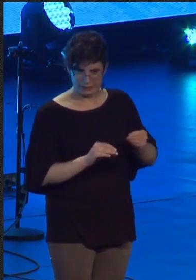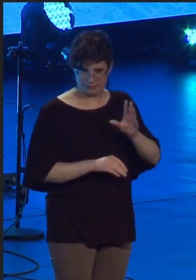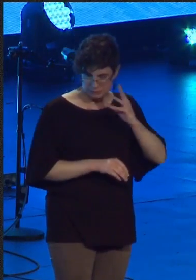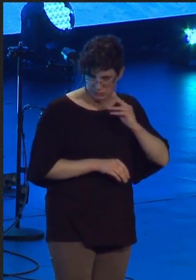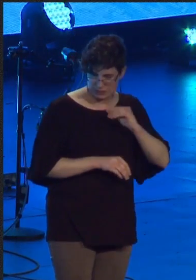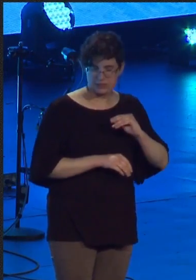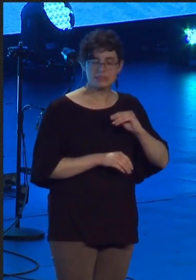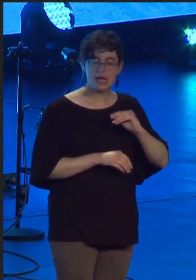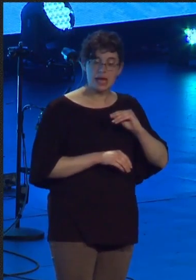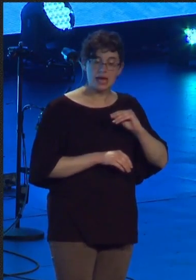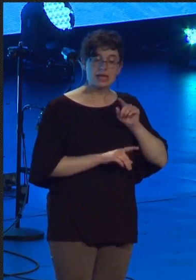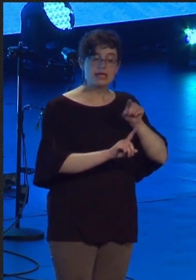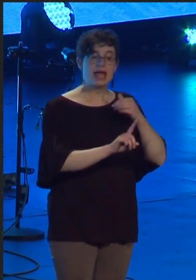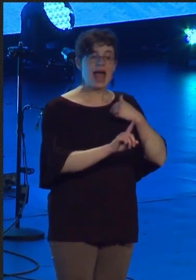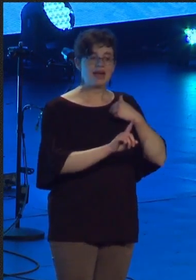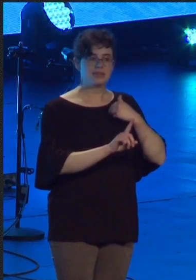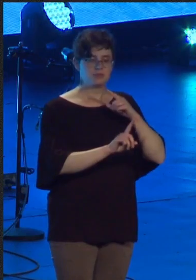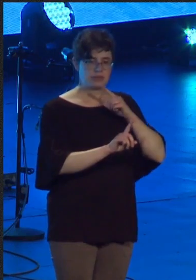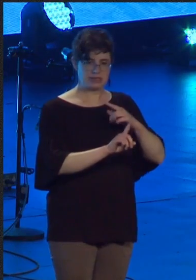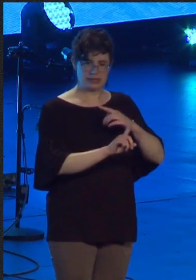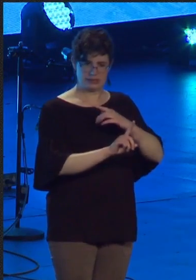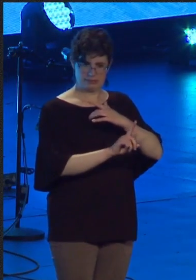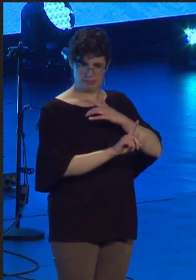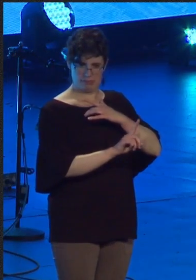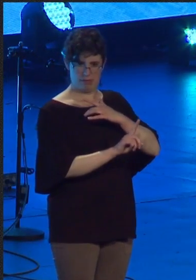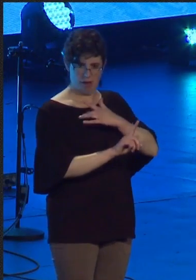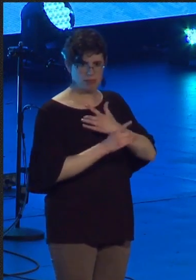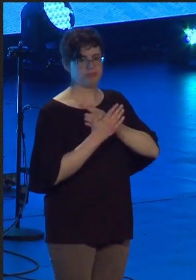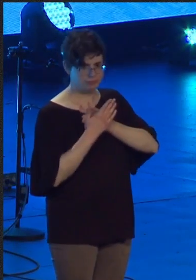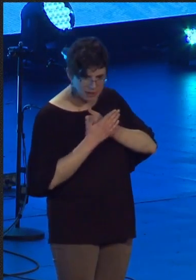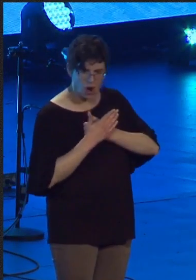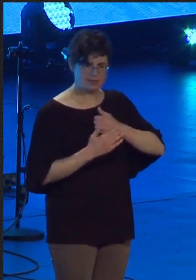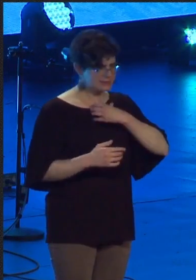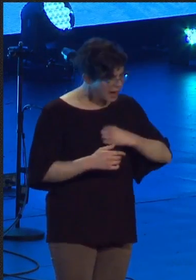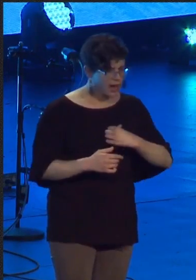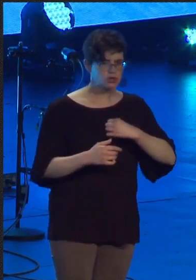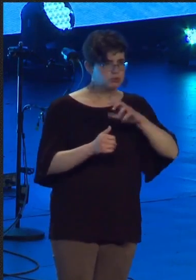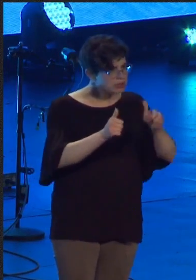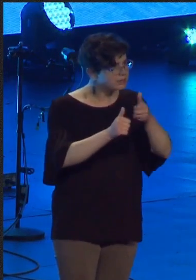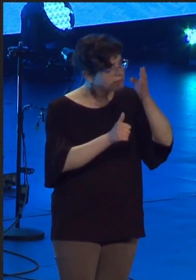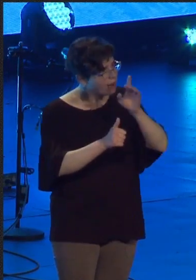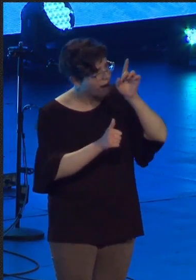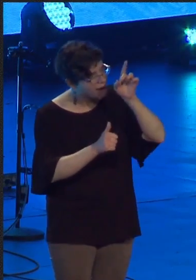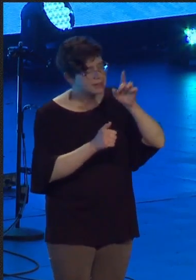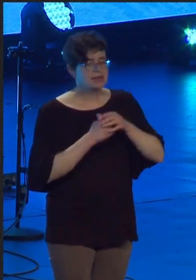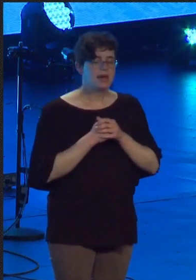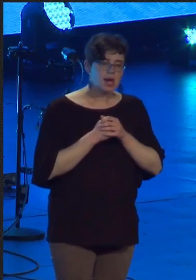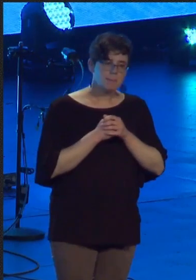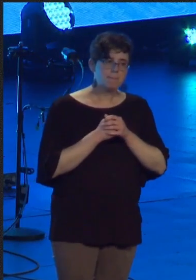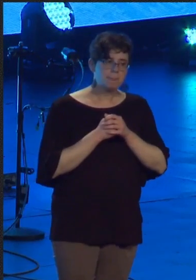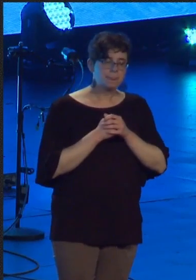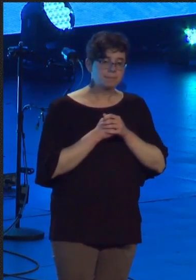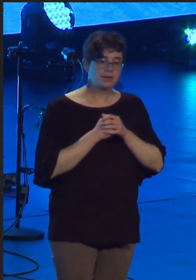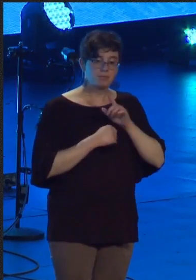his experience. And Carl had this beating heart and this desire to chase after God. He and